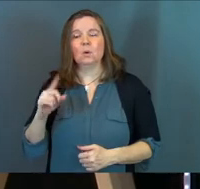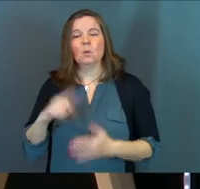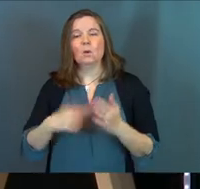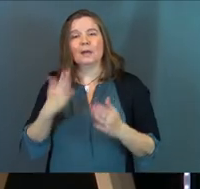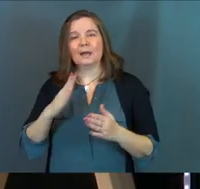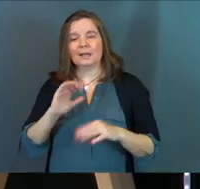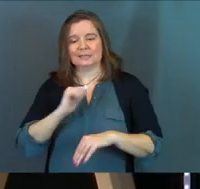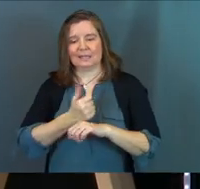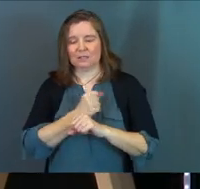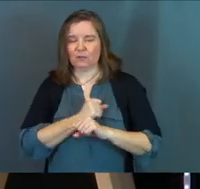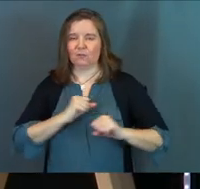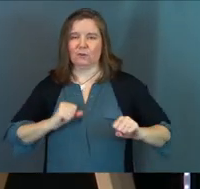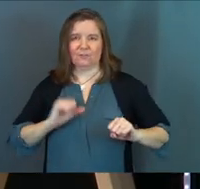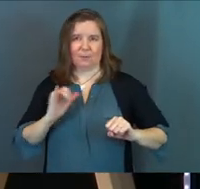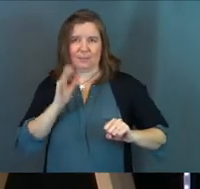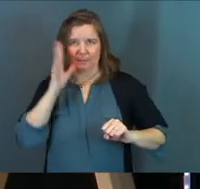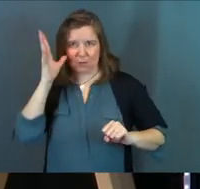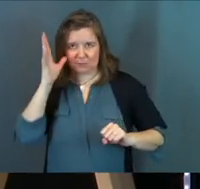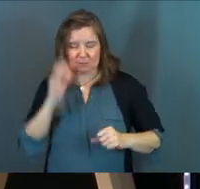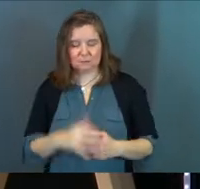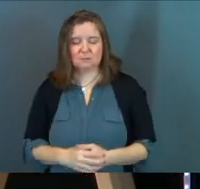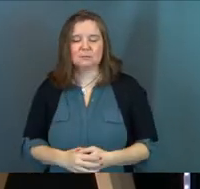And this is what God sets us free from as parents.